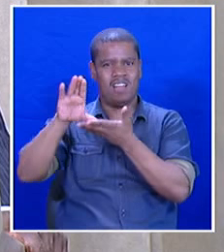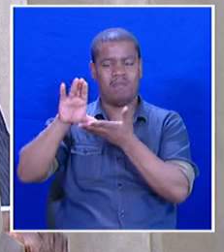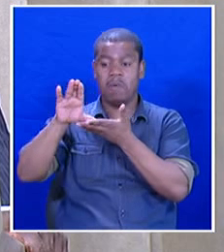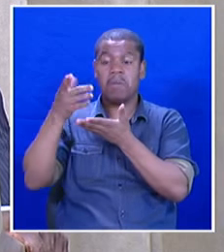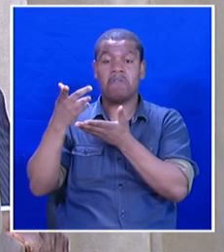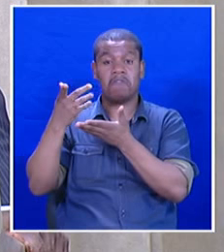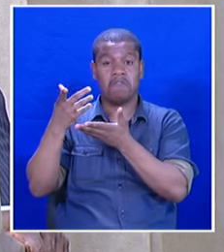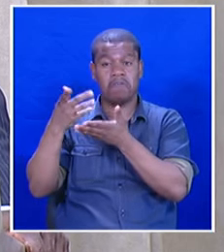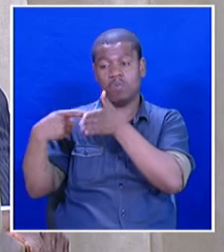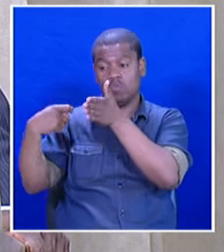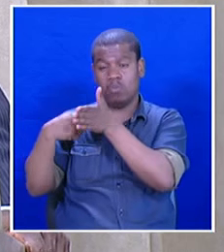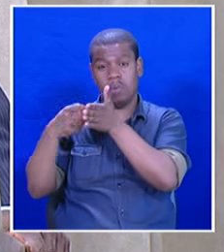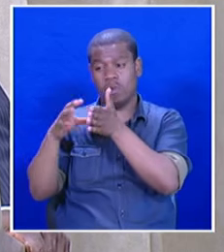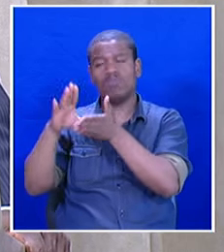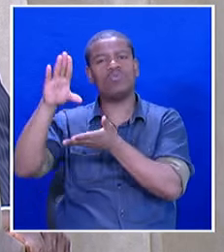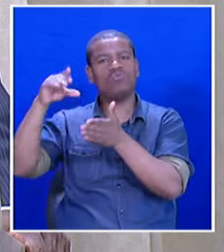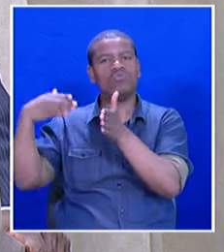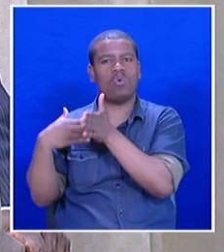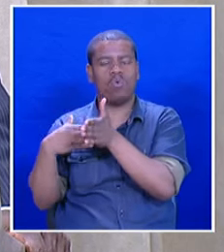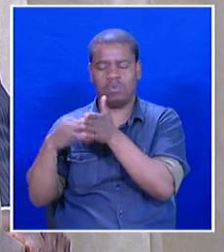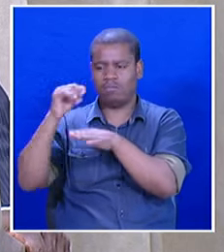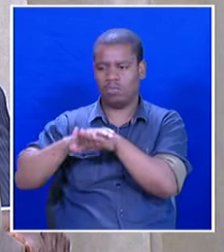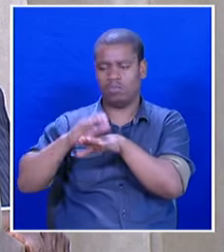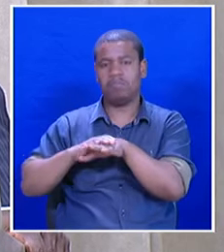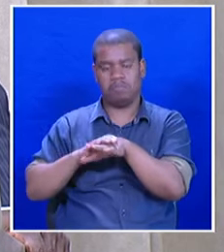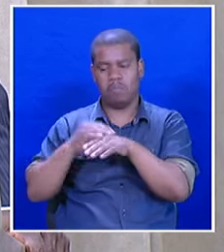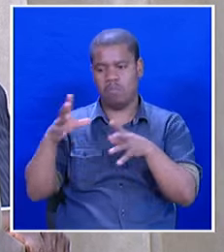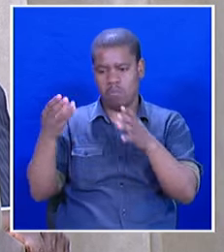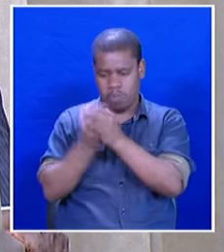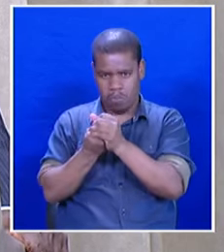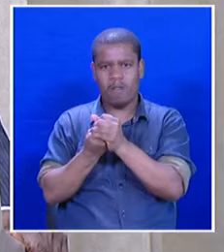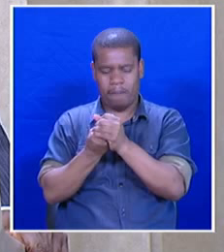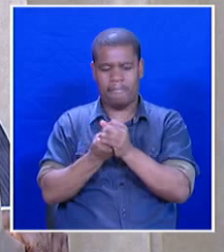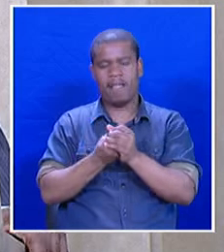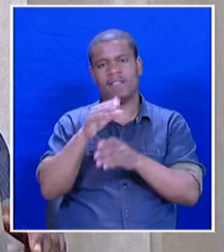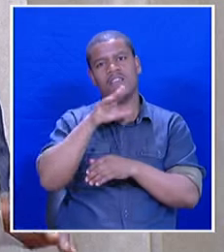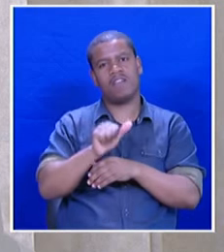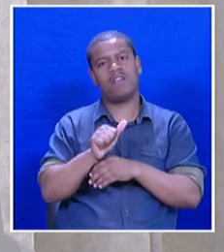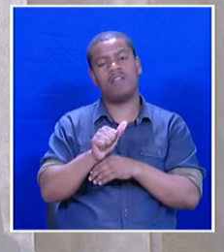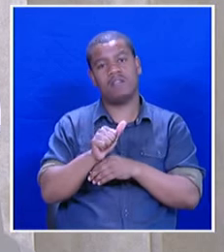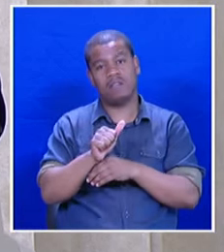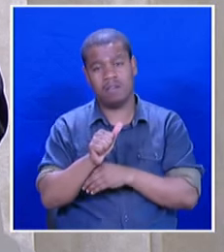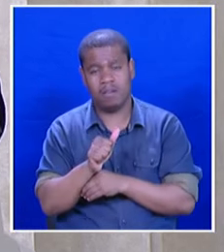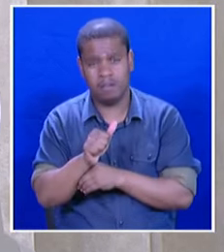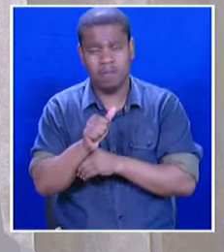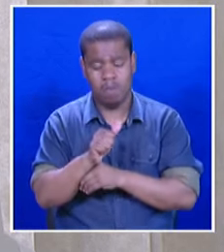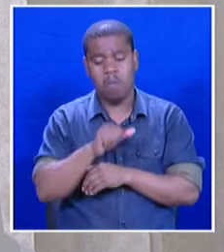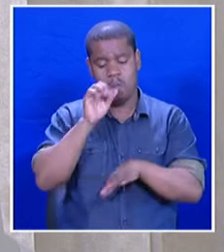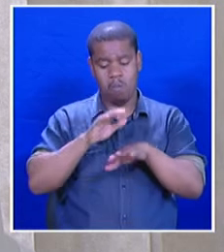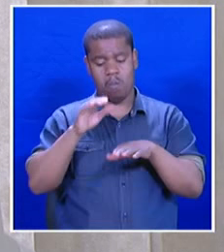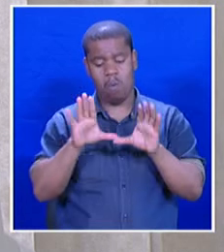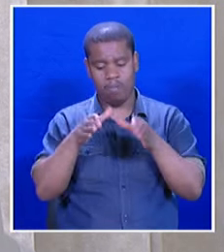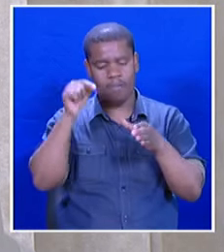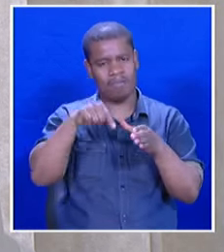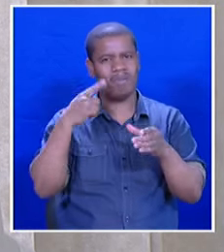SADPA will also use development cooperation as a tool to advance South Africa's foreign policy goals. That is what it